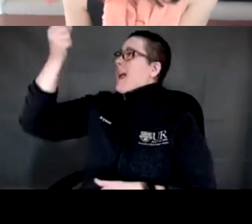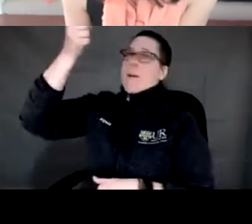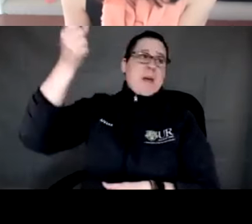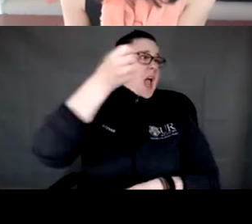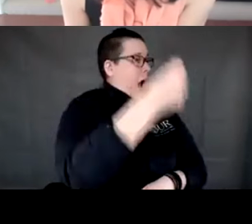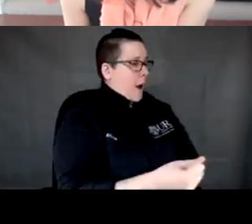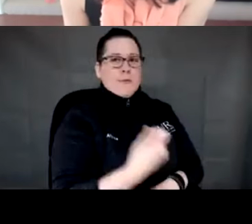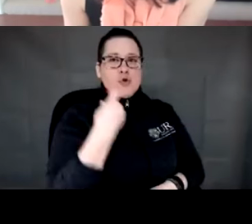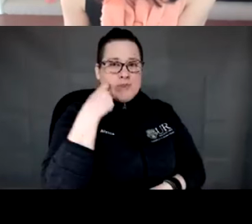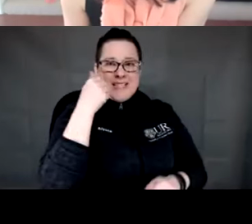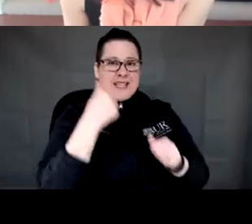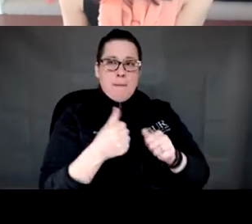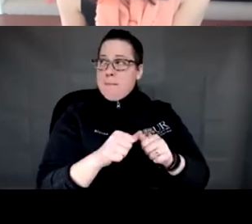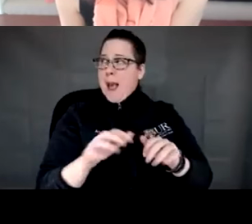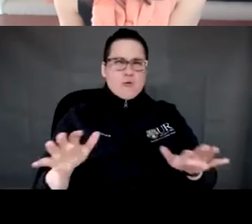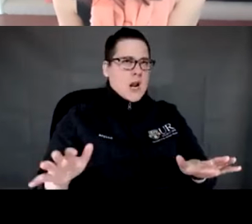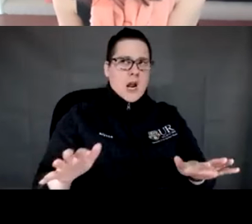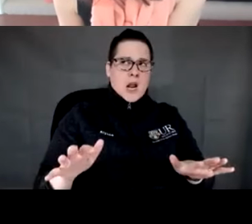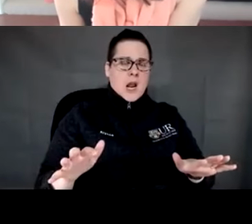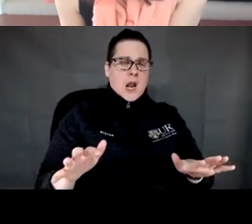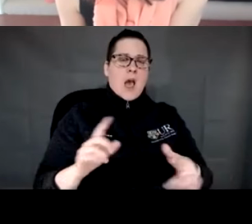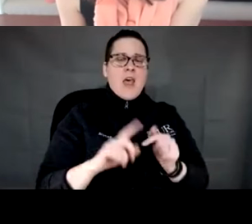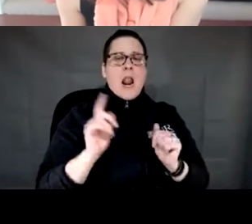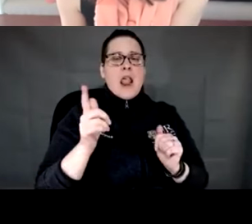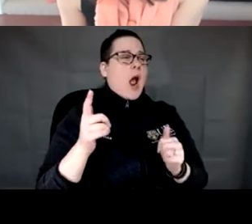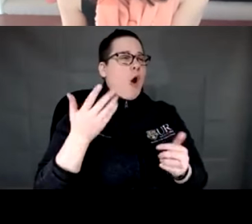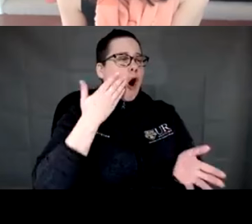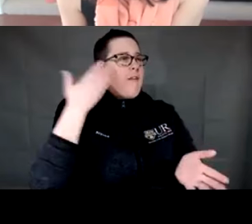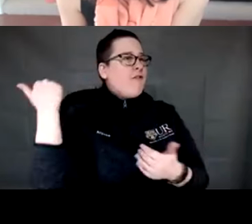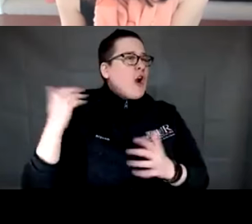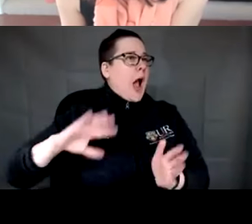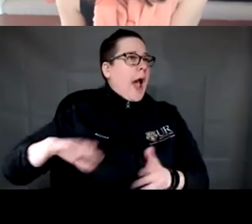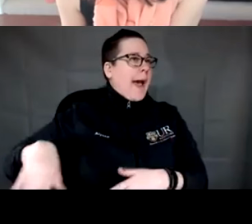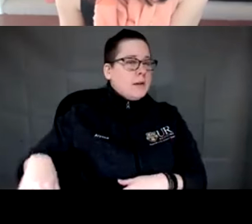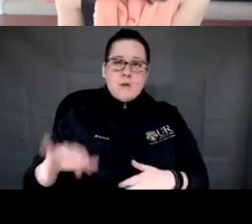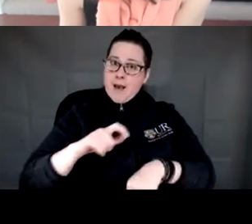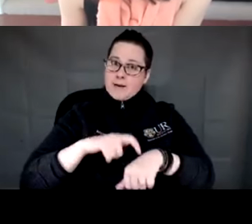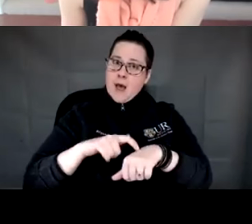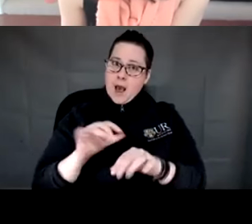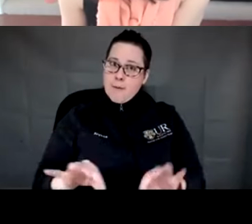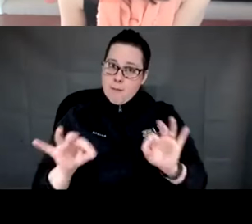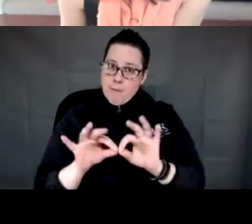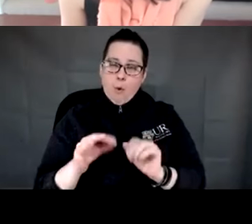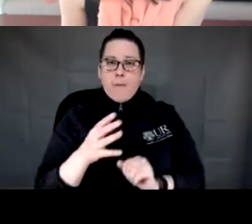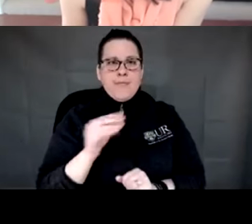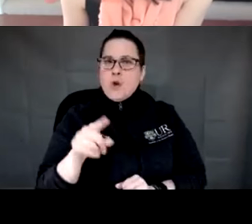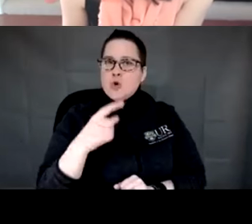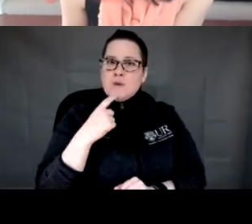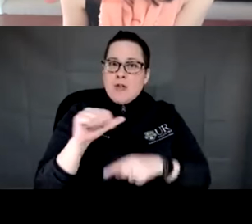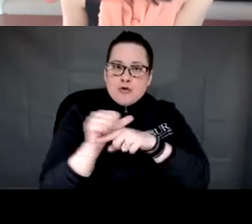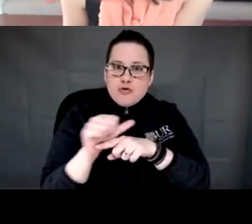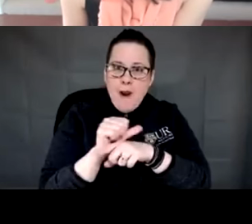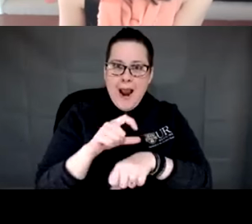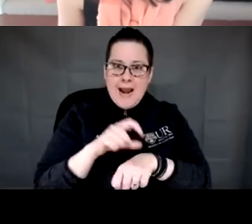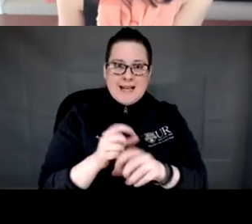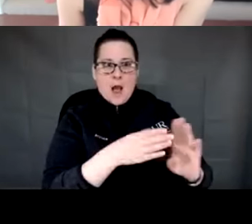recent memory early on in the session and a more distant memory later in the session. So that timescale might be relevant. And then, as you say, the overall training timescale